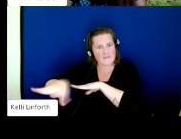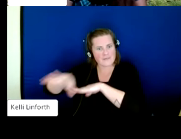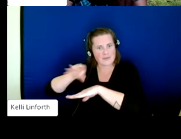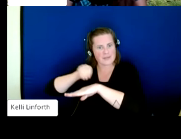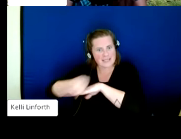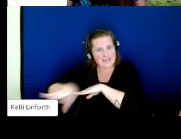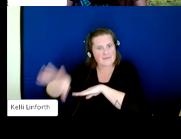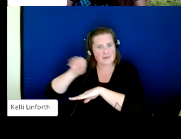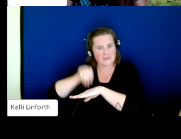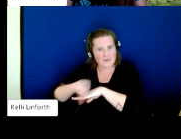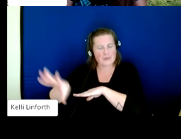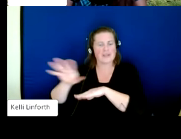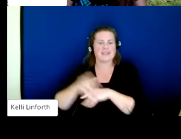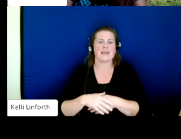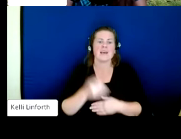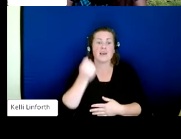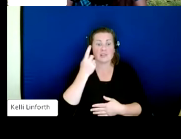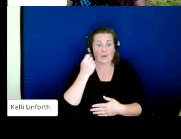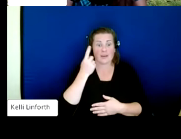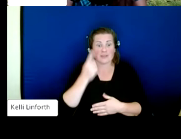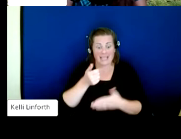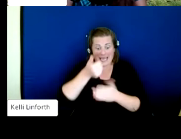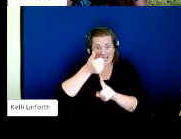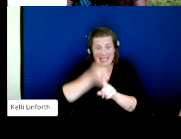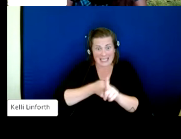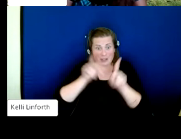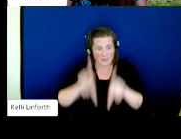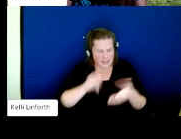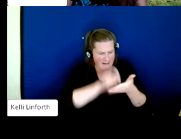things need to be very individualized.